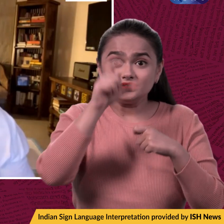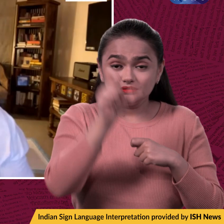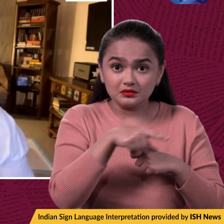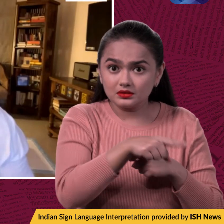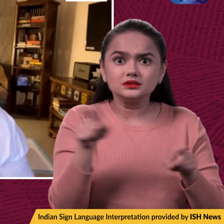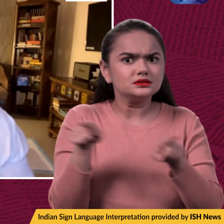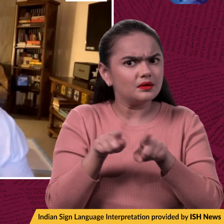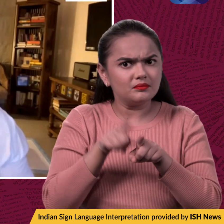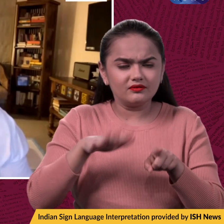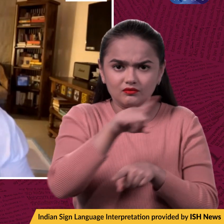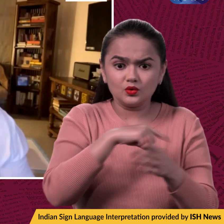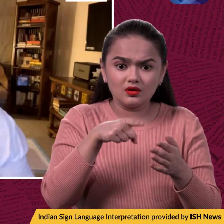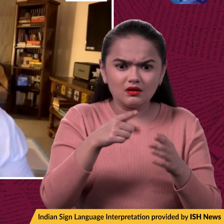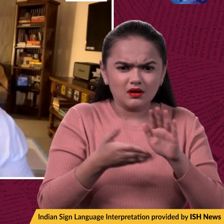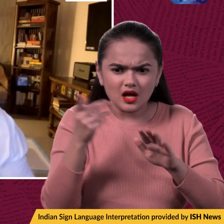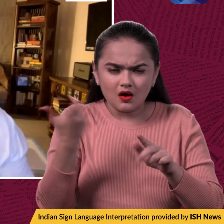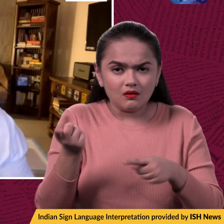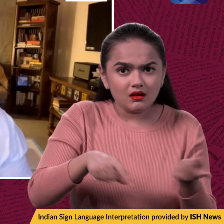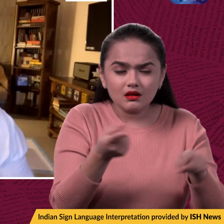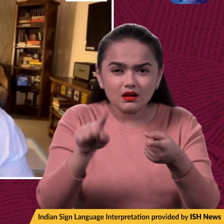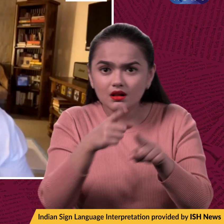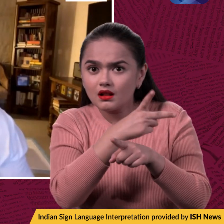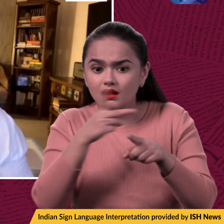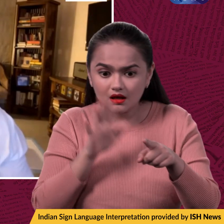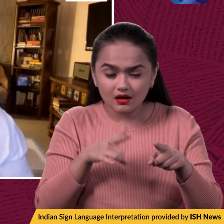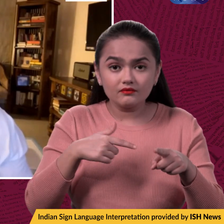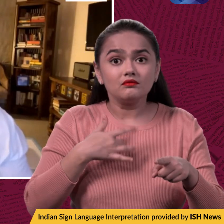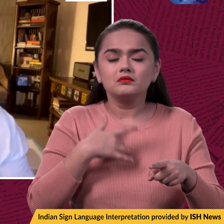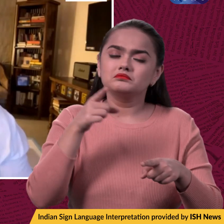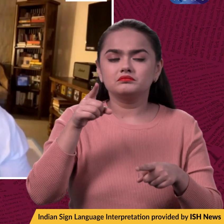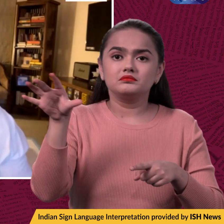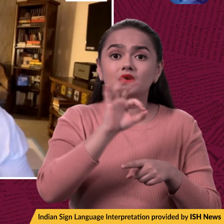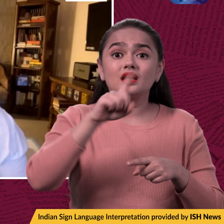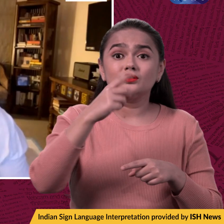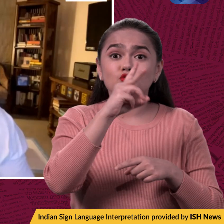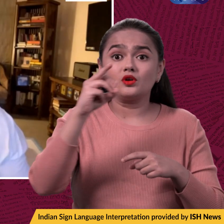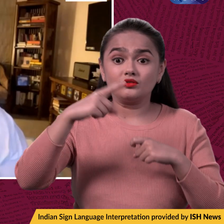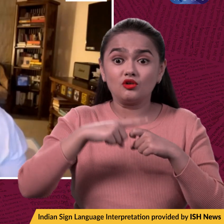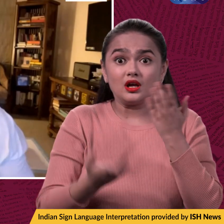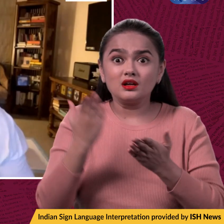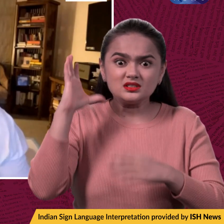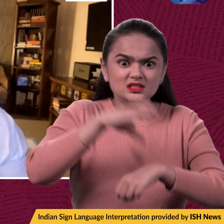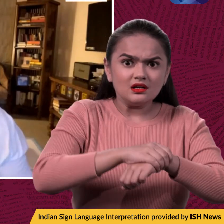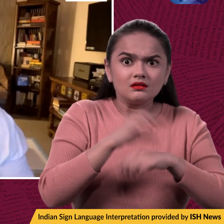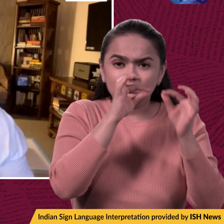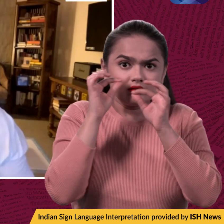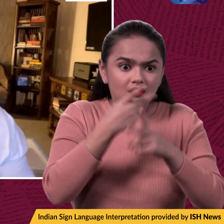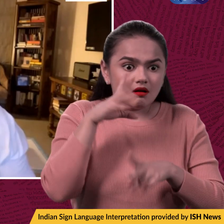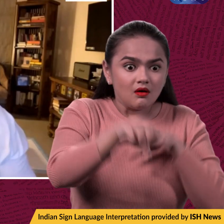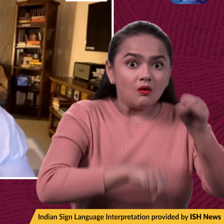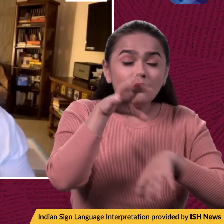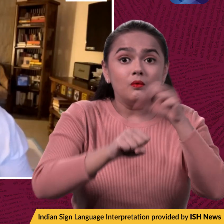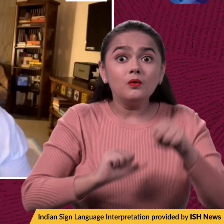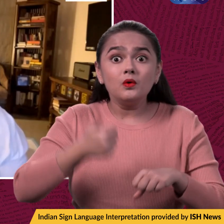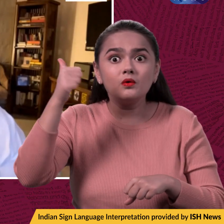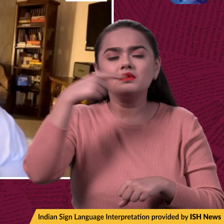Chakra, also posthumously, for his role in an operation where 5 terrorists were eliminated and 200 kgs of explosive material was recovered.